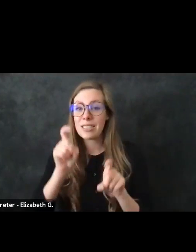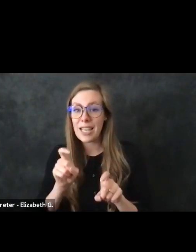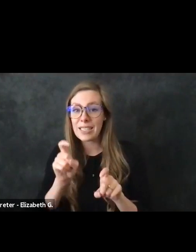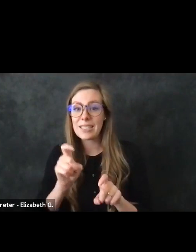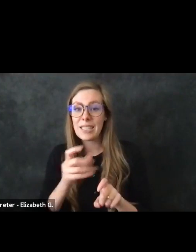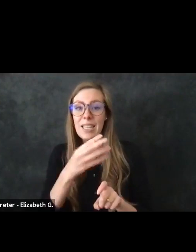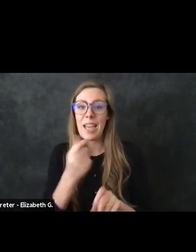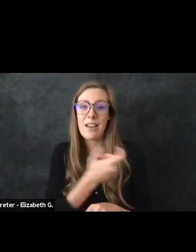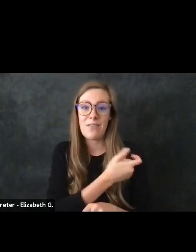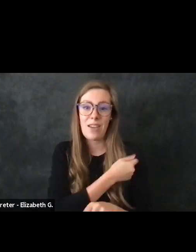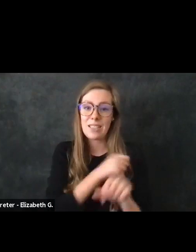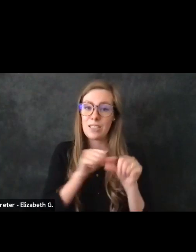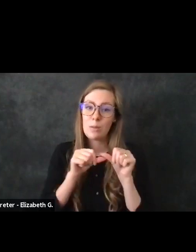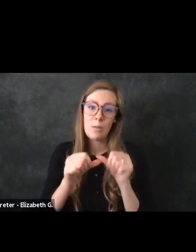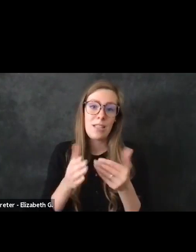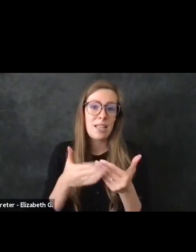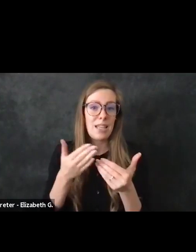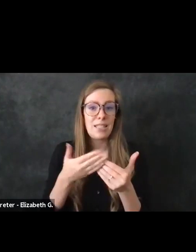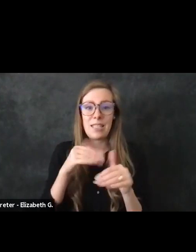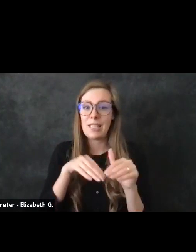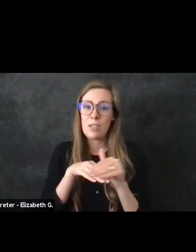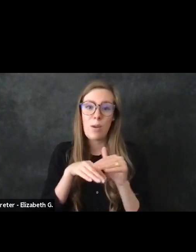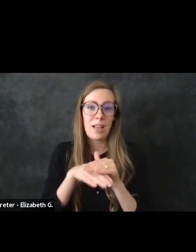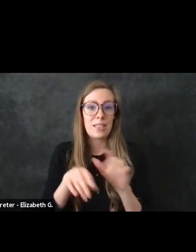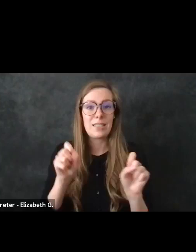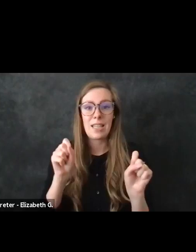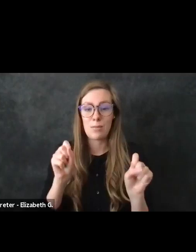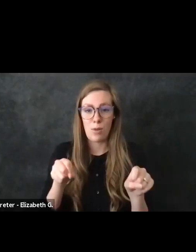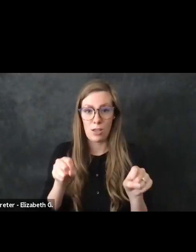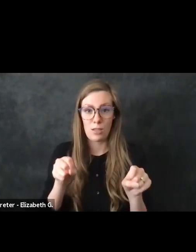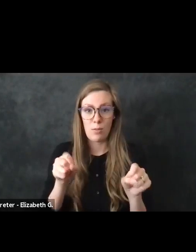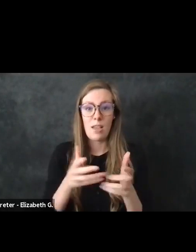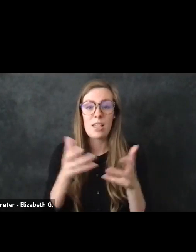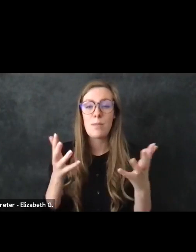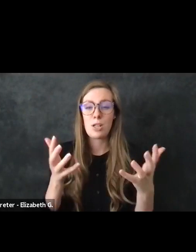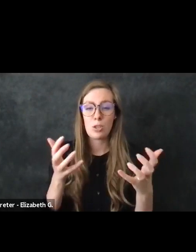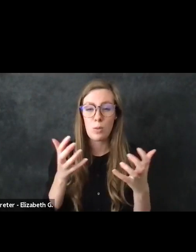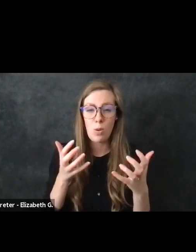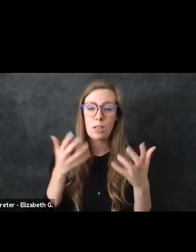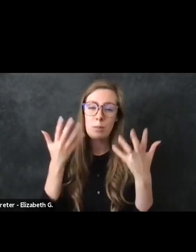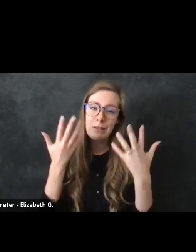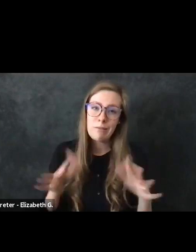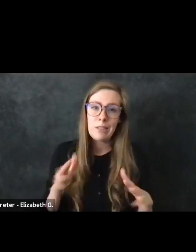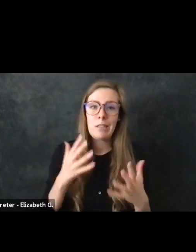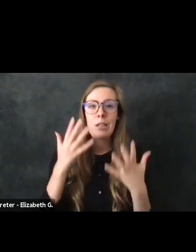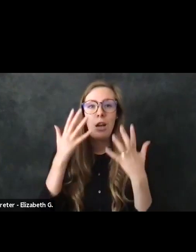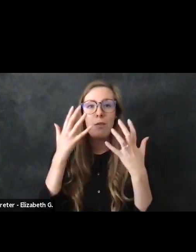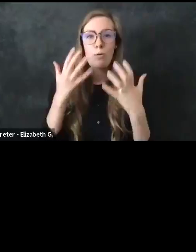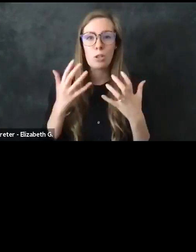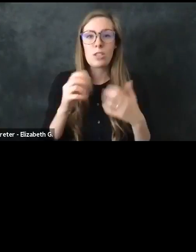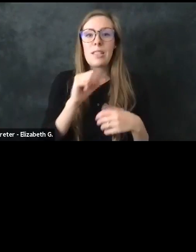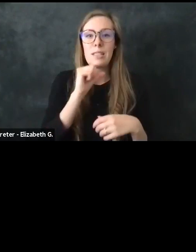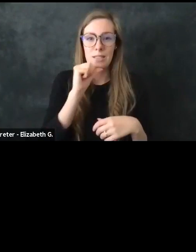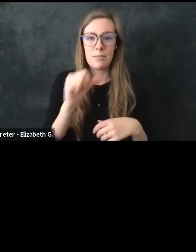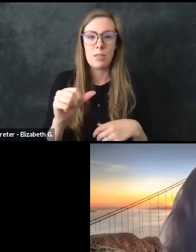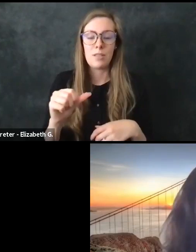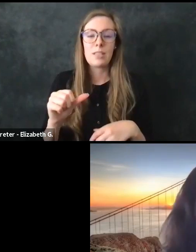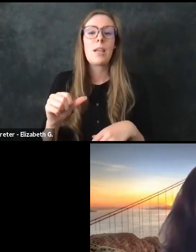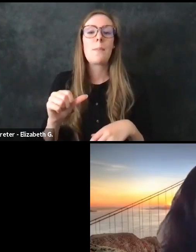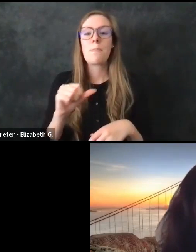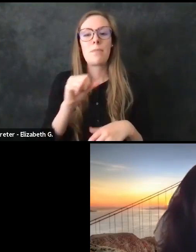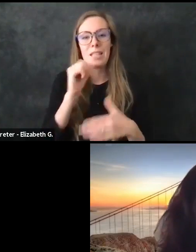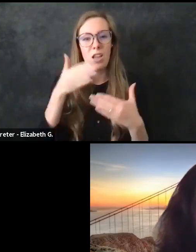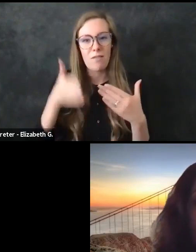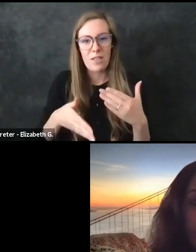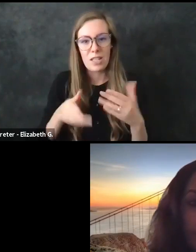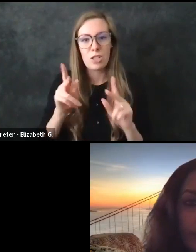community remains as easy to access as possible. As much as we want it to be over, unfortunately, the pandemic is not over. People are